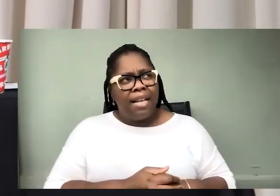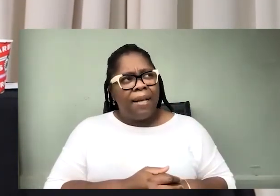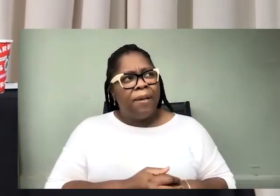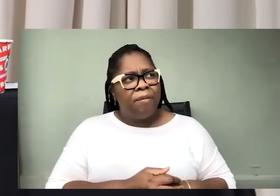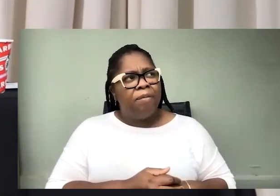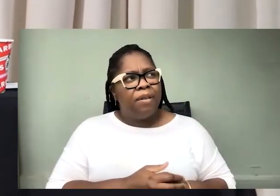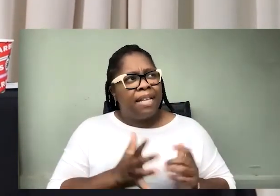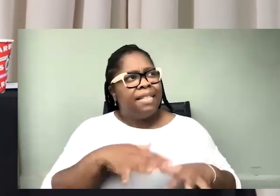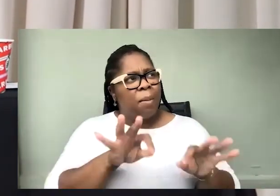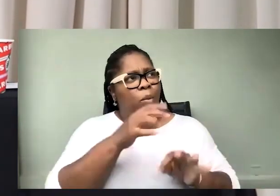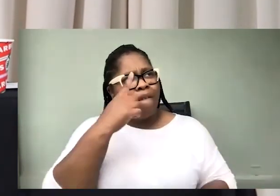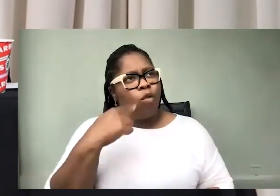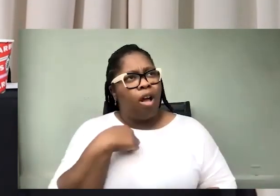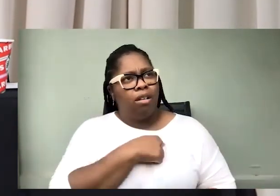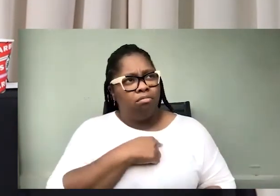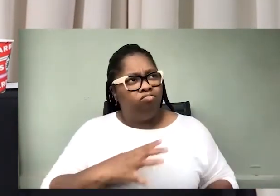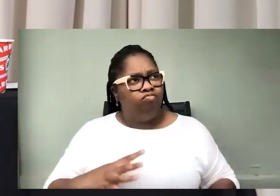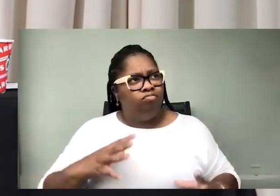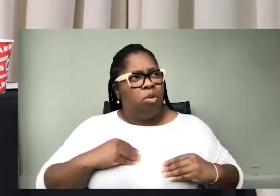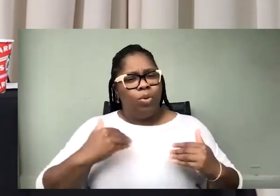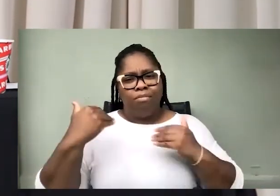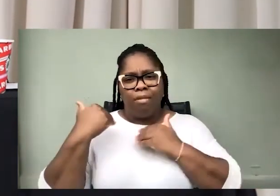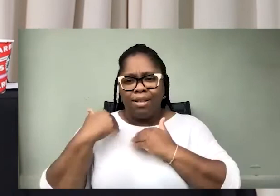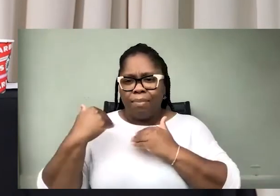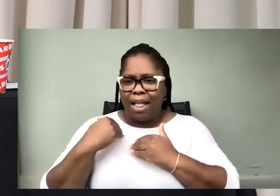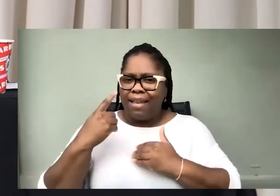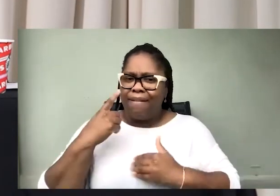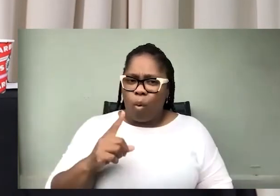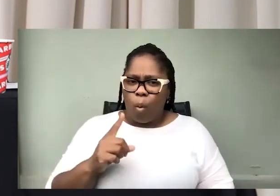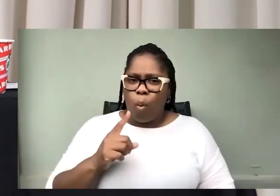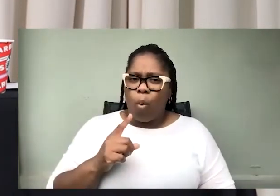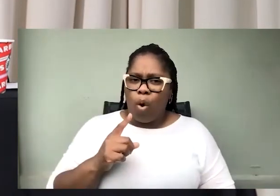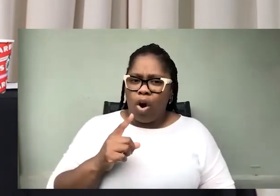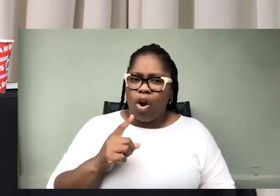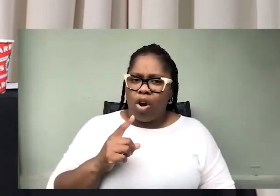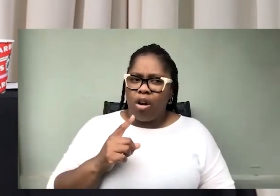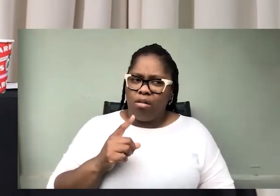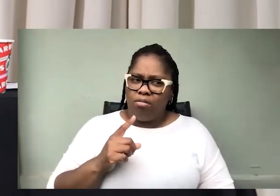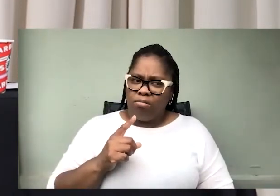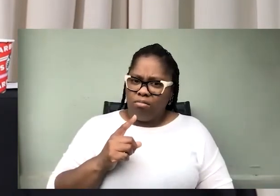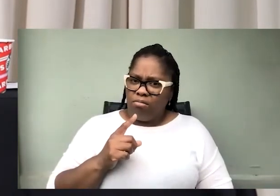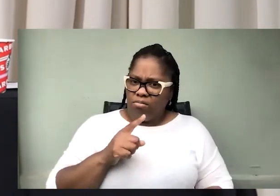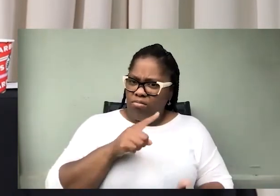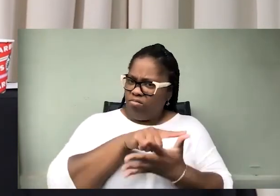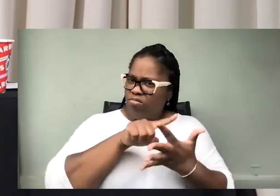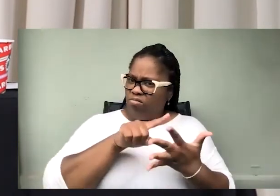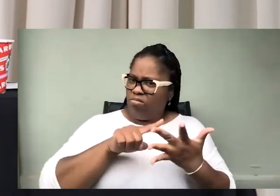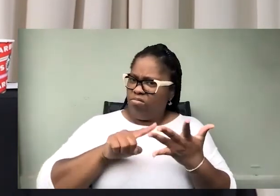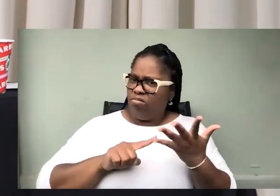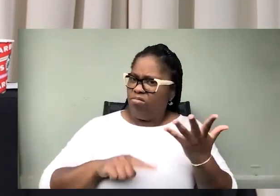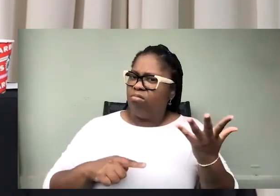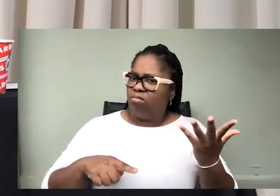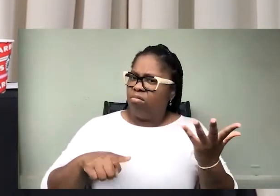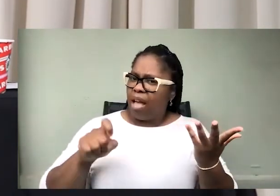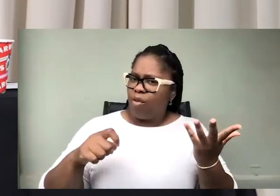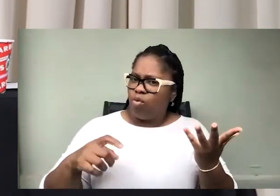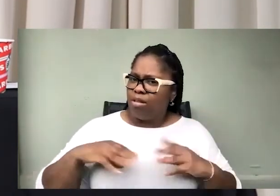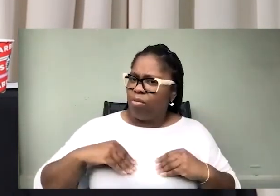for us to take responsibility for the pieces that we're responsible for. So for the